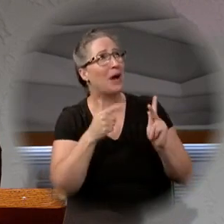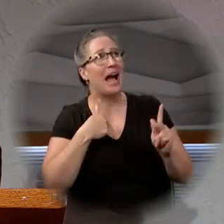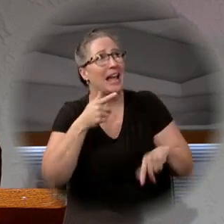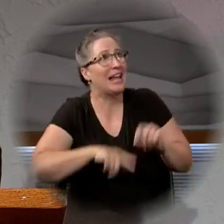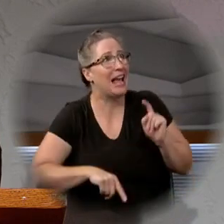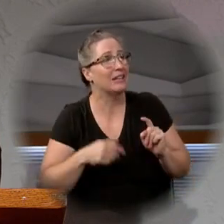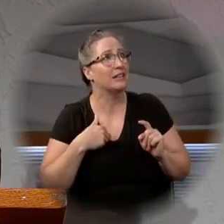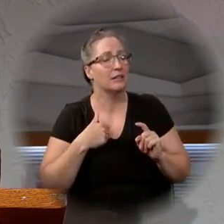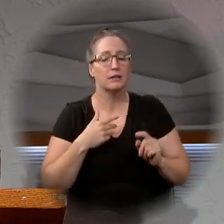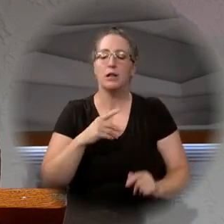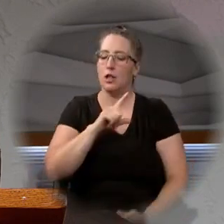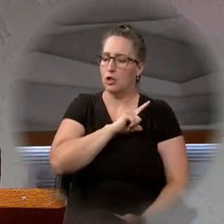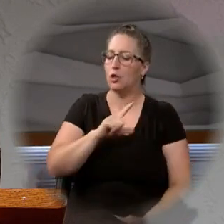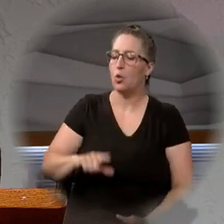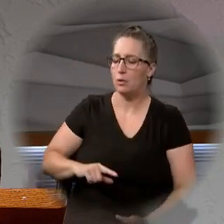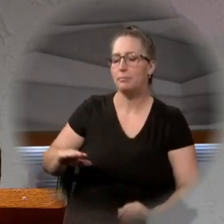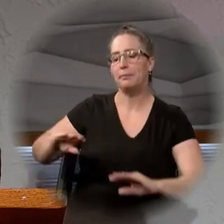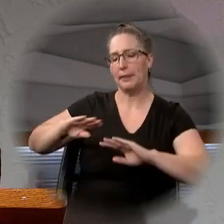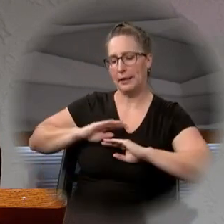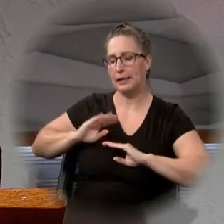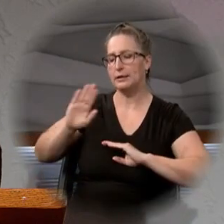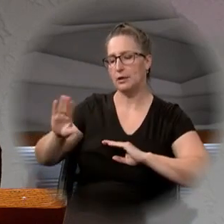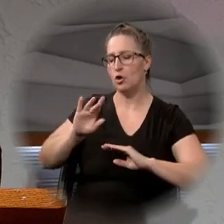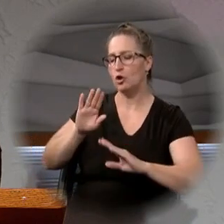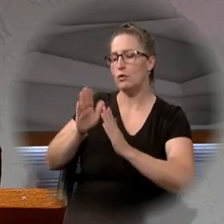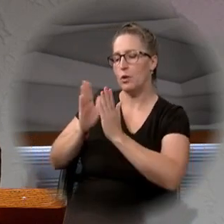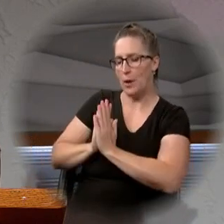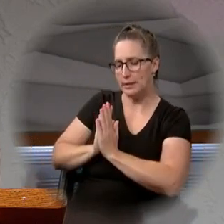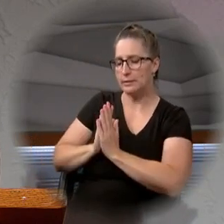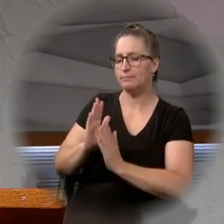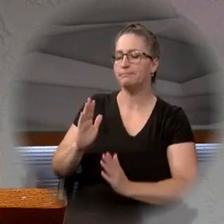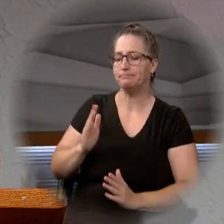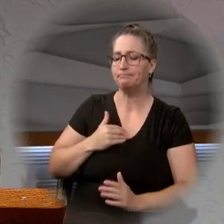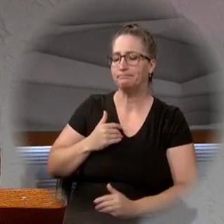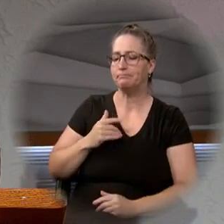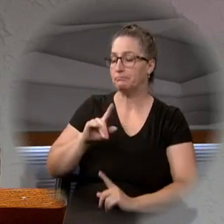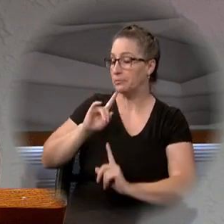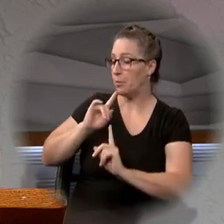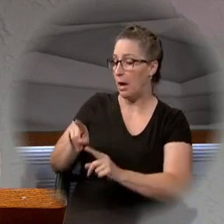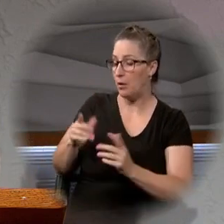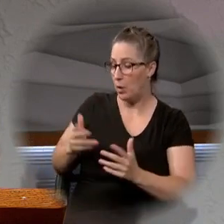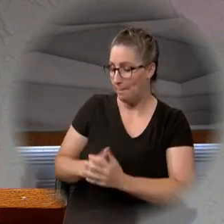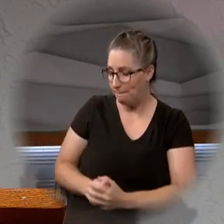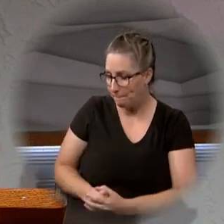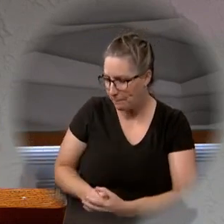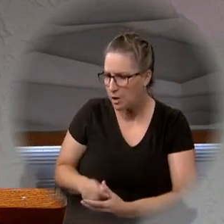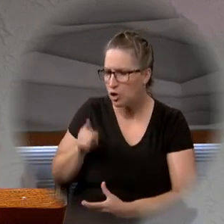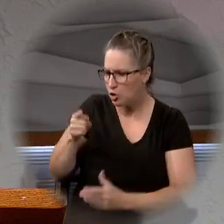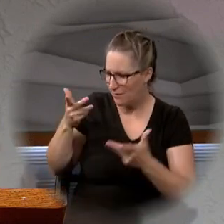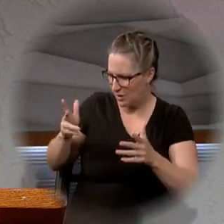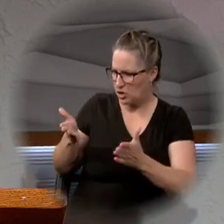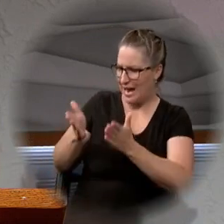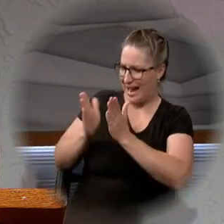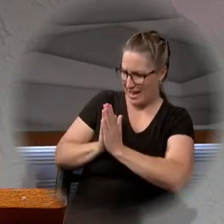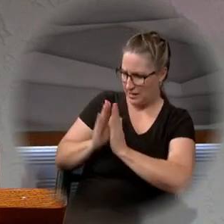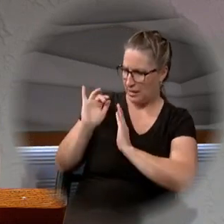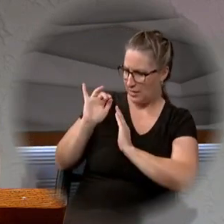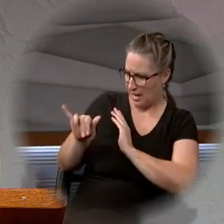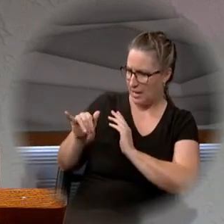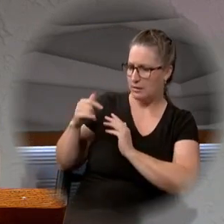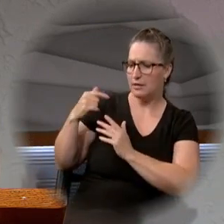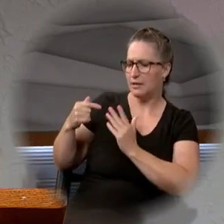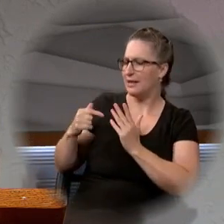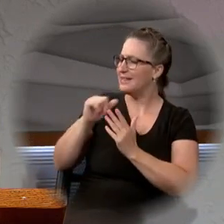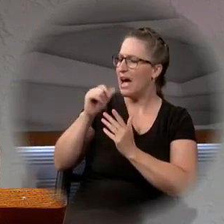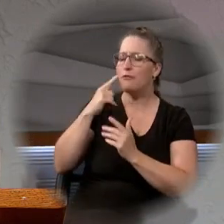was pleased that Solomon made this request. So God said to him, "Because you have asked for this, not